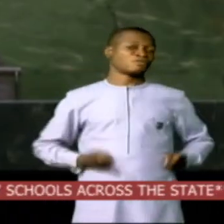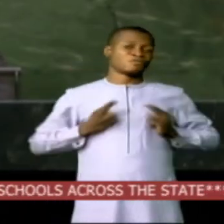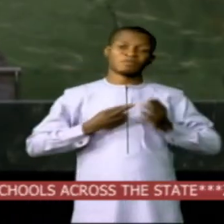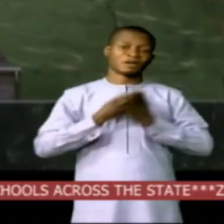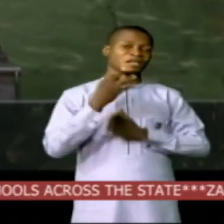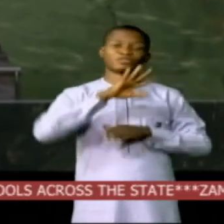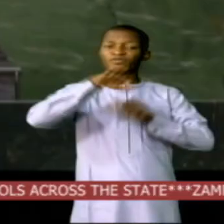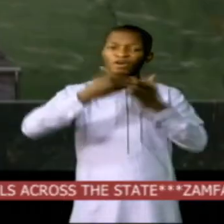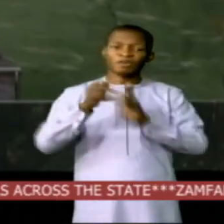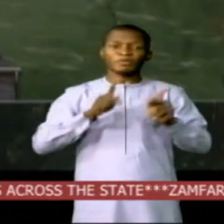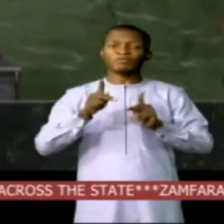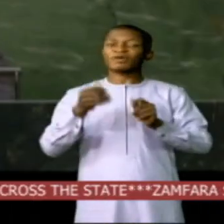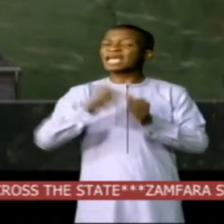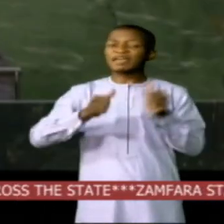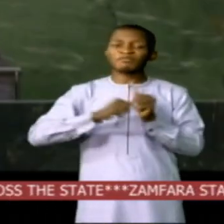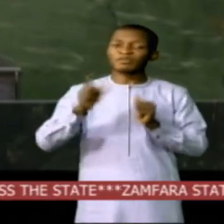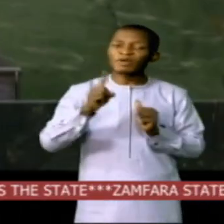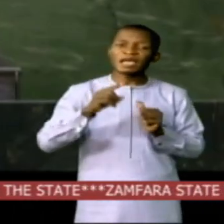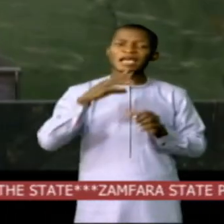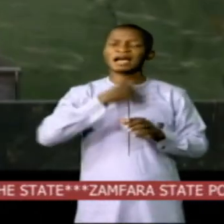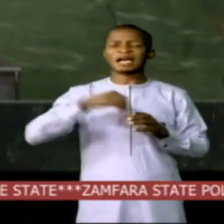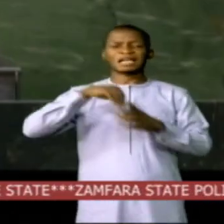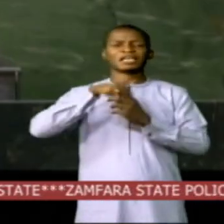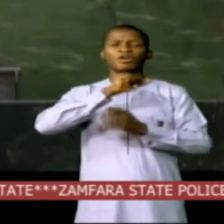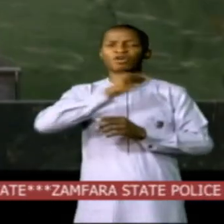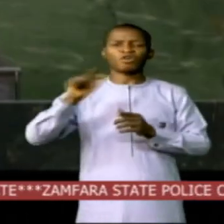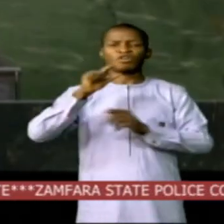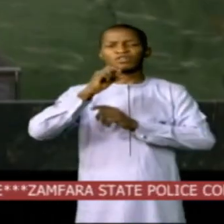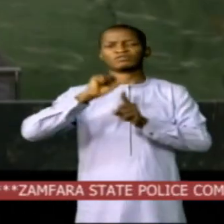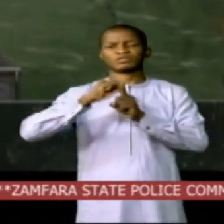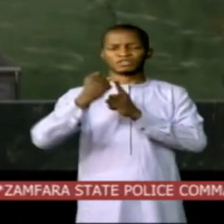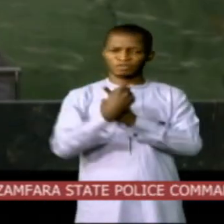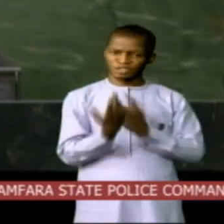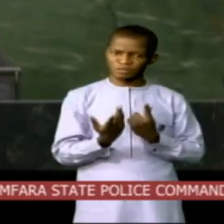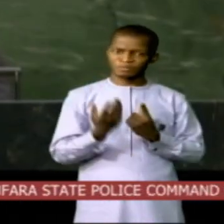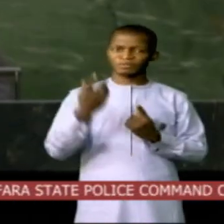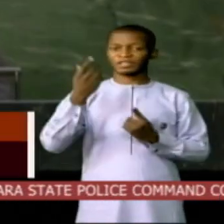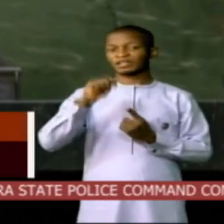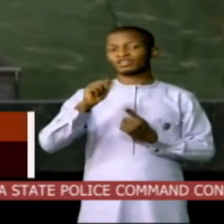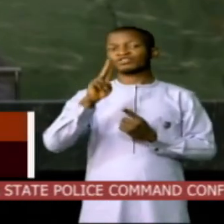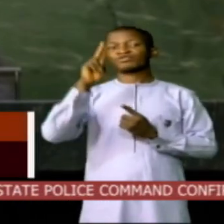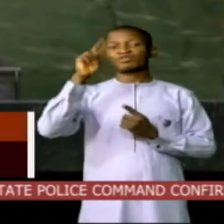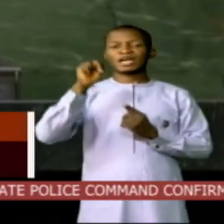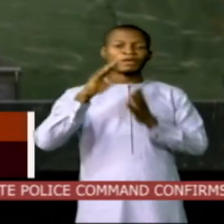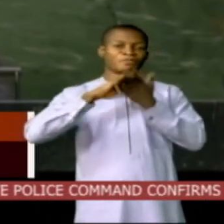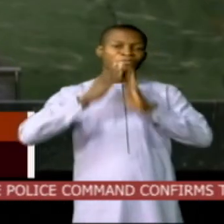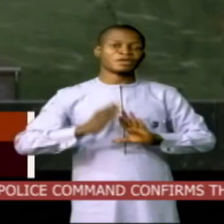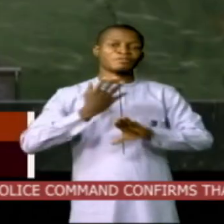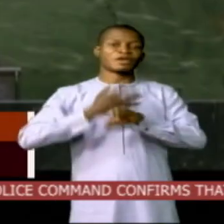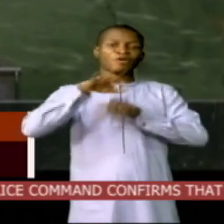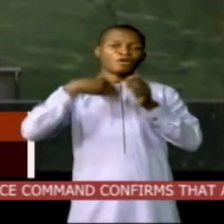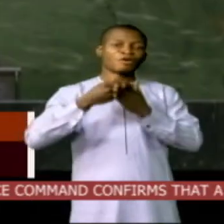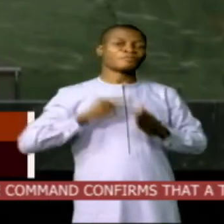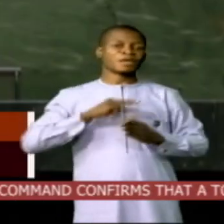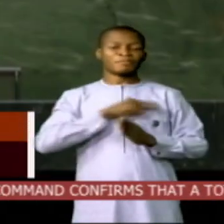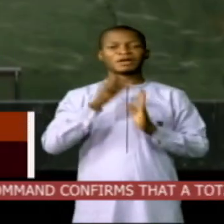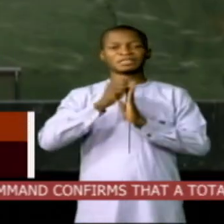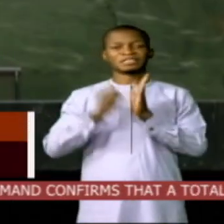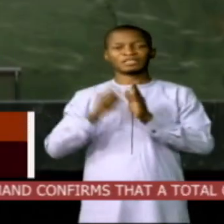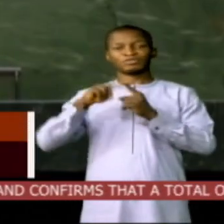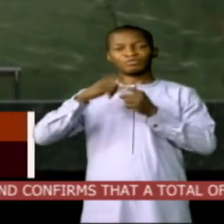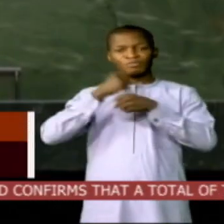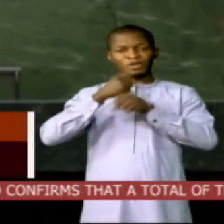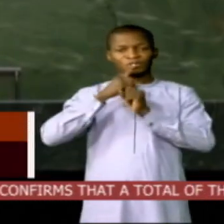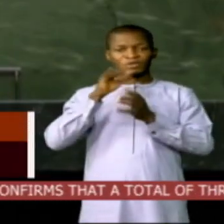people, everywhere, and in all situations. The UN chief appealed to all member states to ensure that the Office